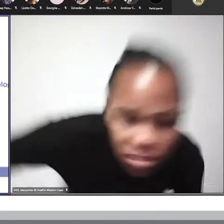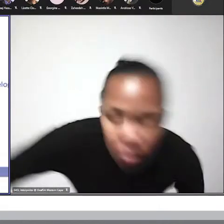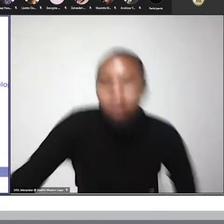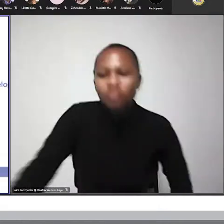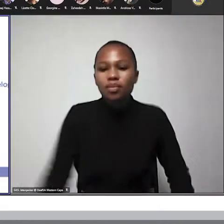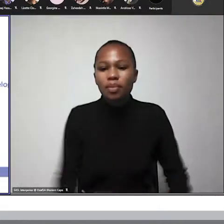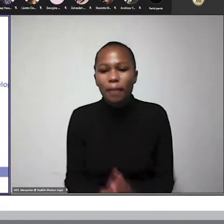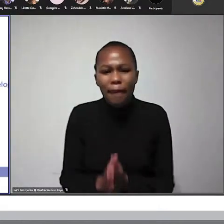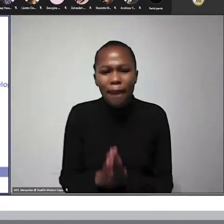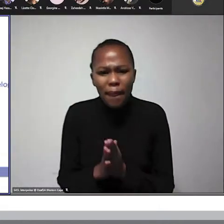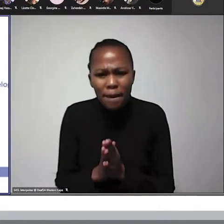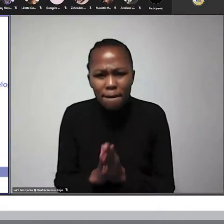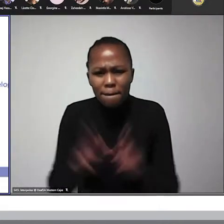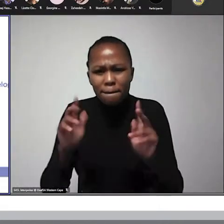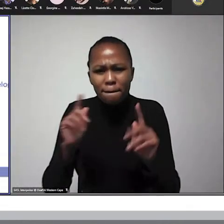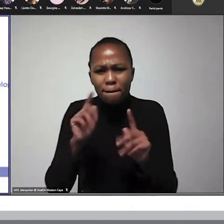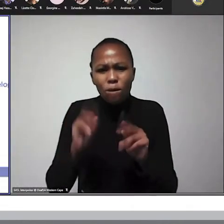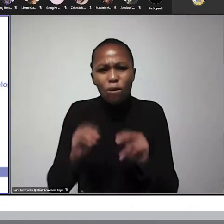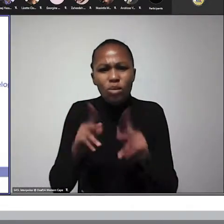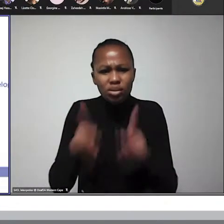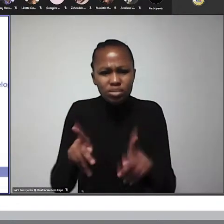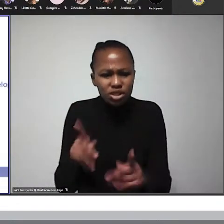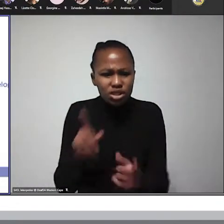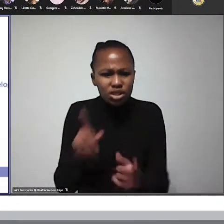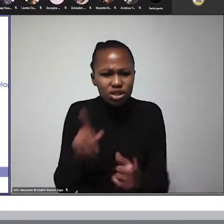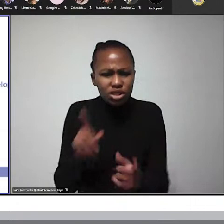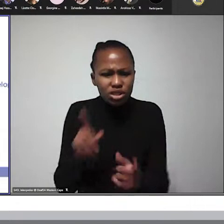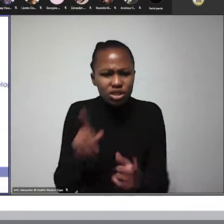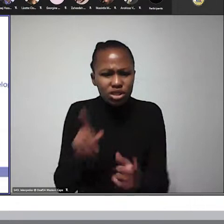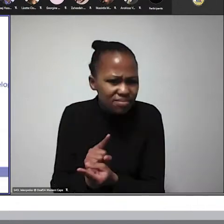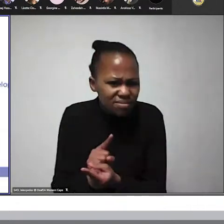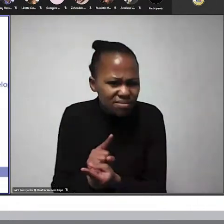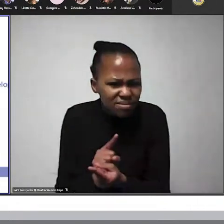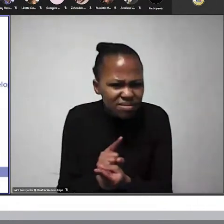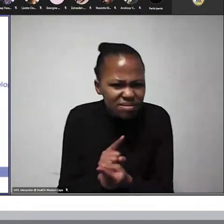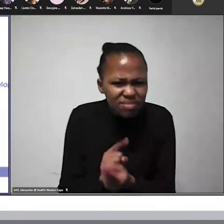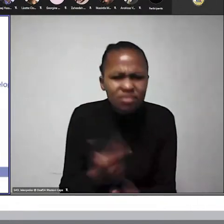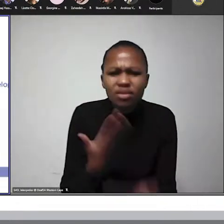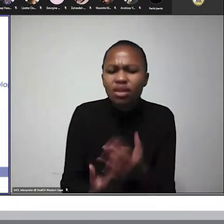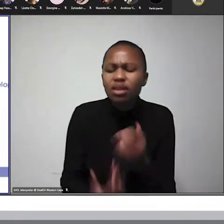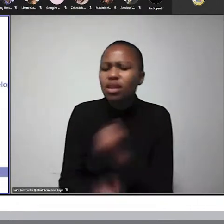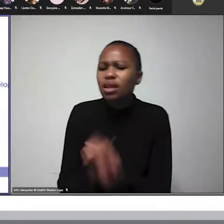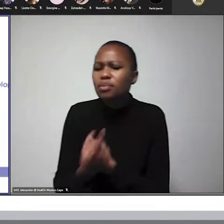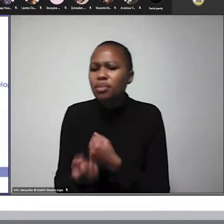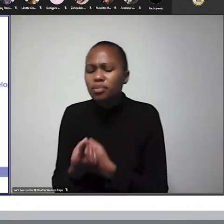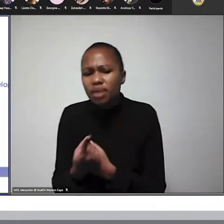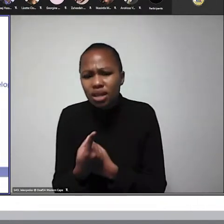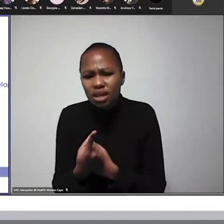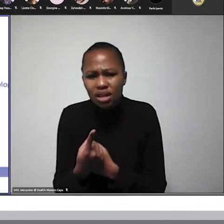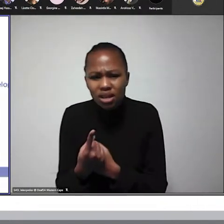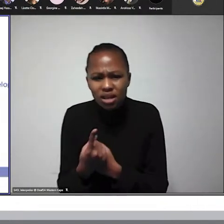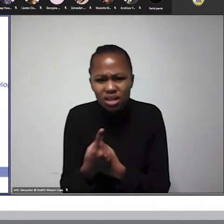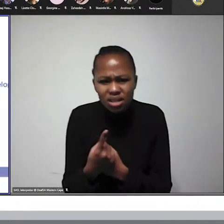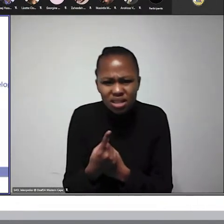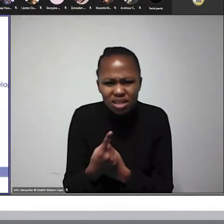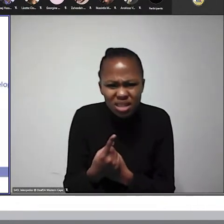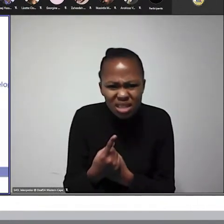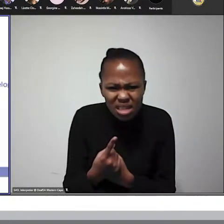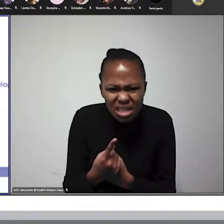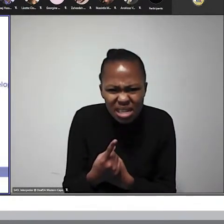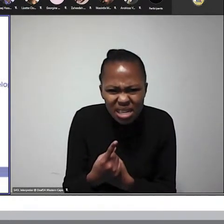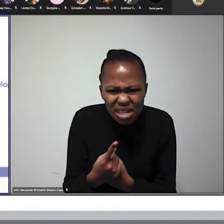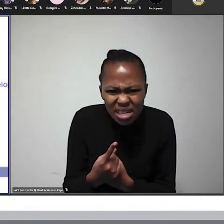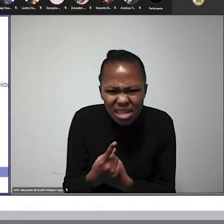medium-term opportunities, this was where we're saying there's trade happening, but not a lot, but we've got a competitive advantage in terms of we